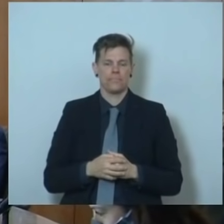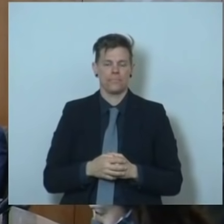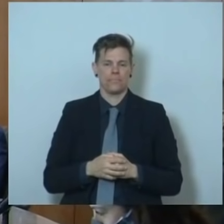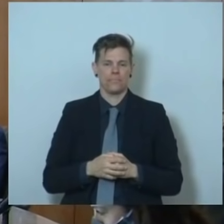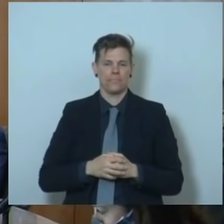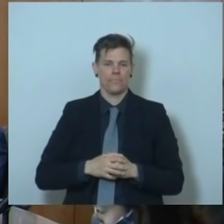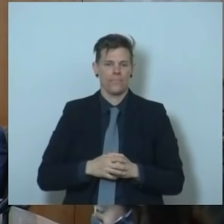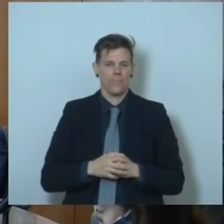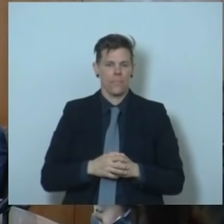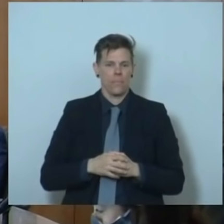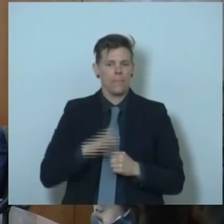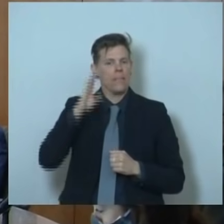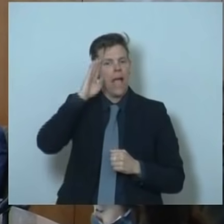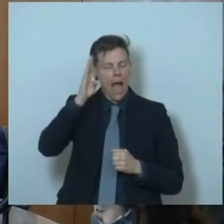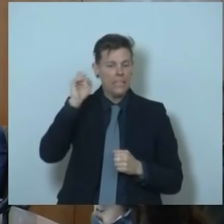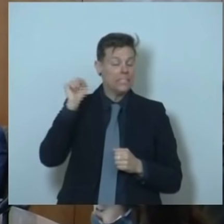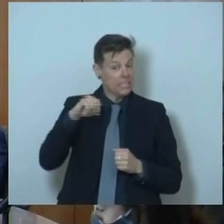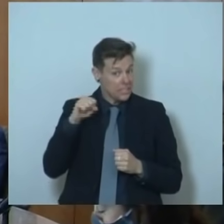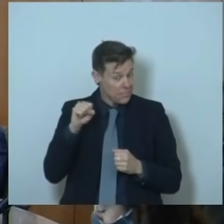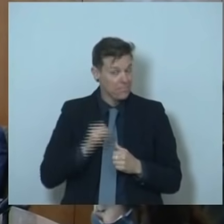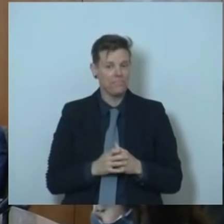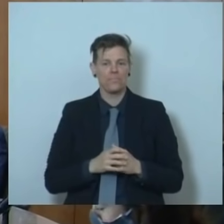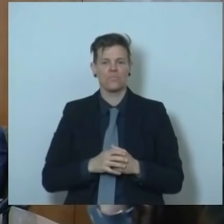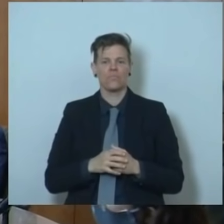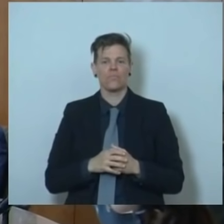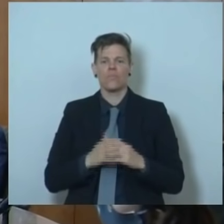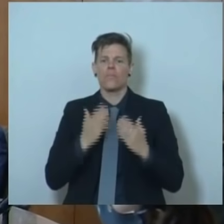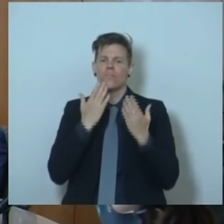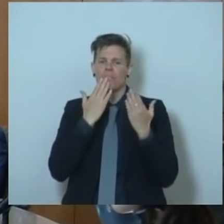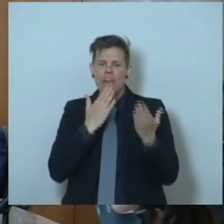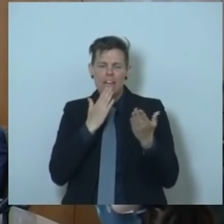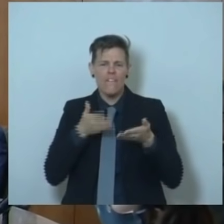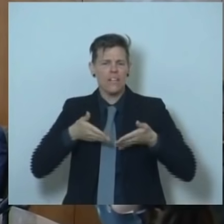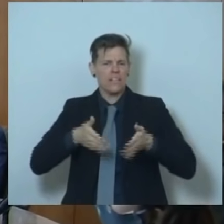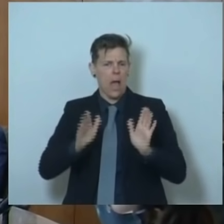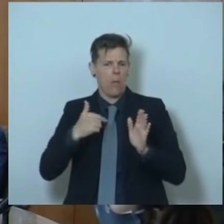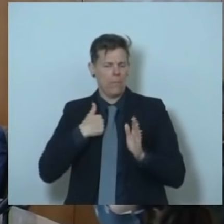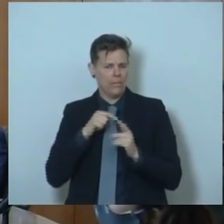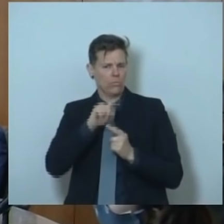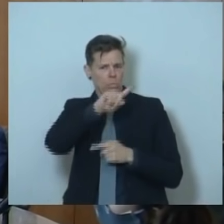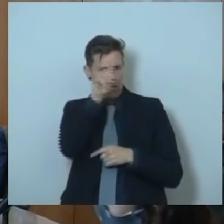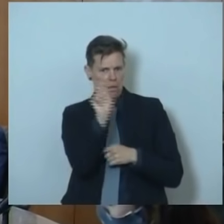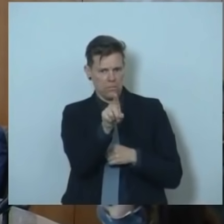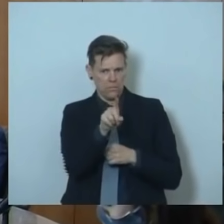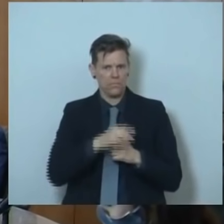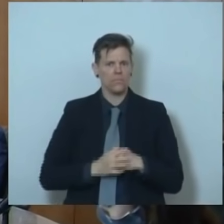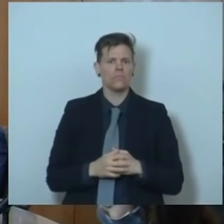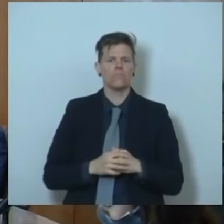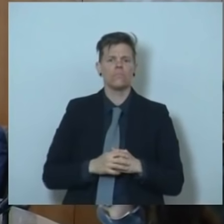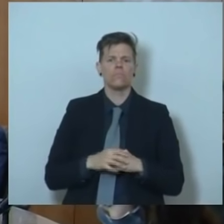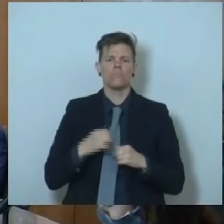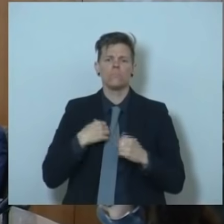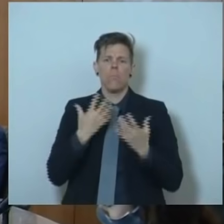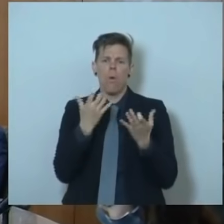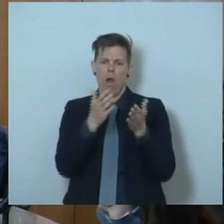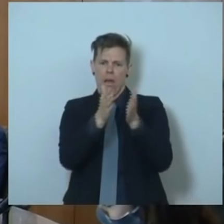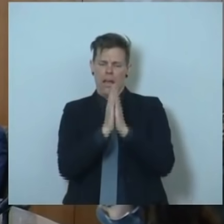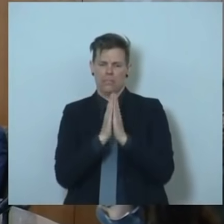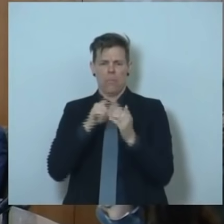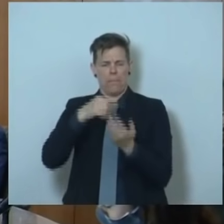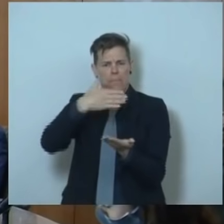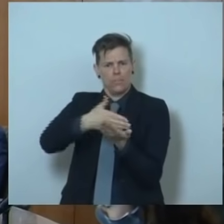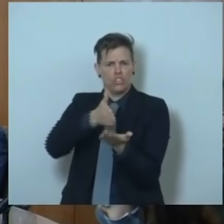Yes, hello. Thanks for the opportunity to ask a question. I have a question about the budget. Legislators